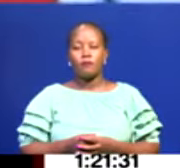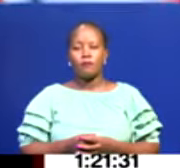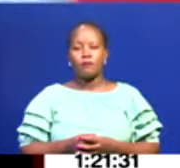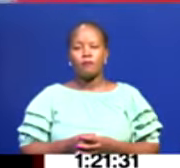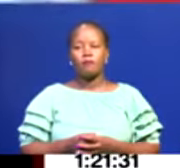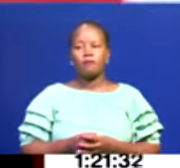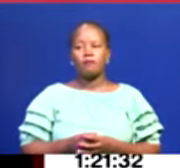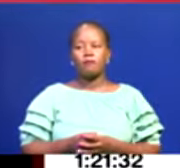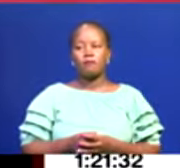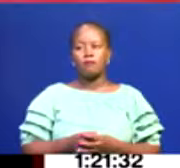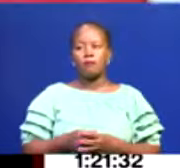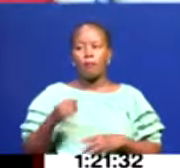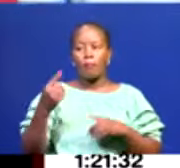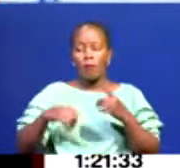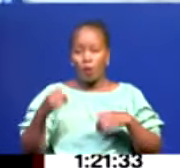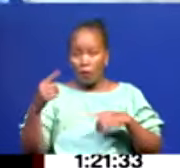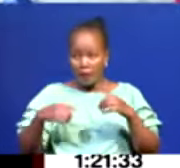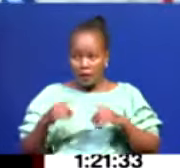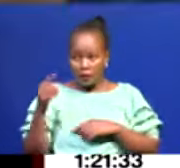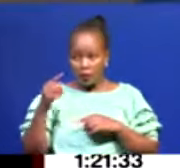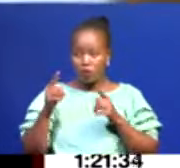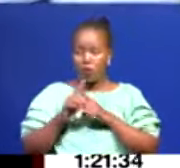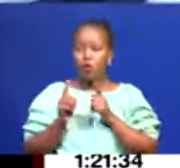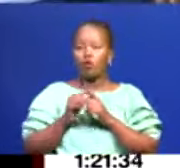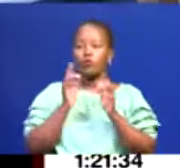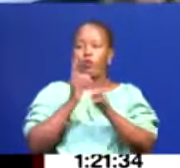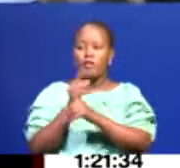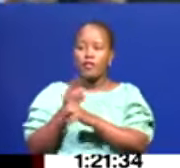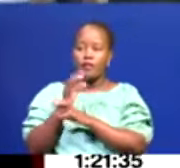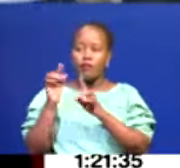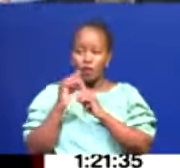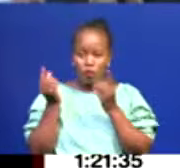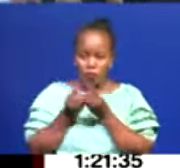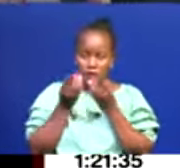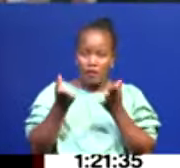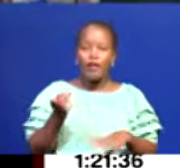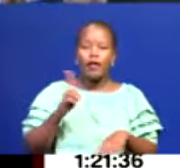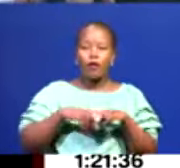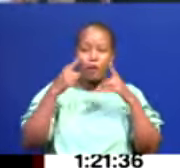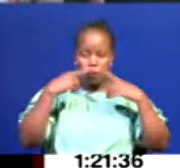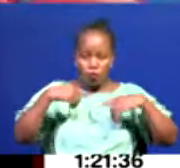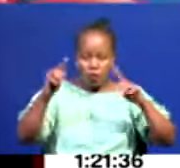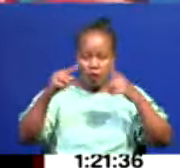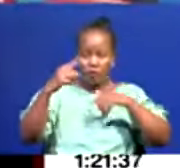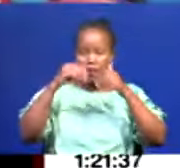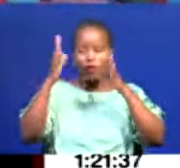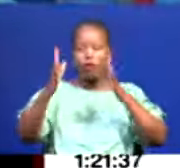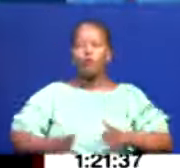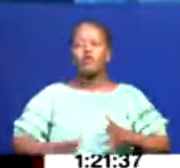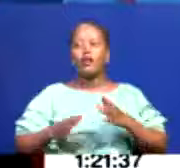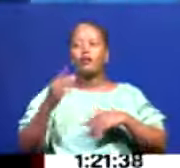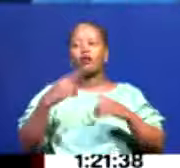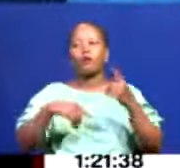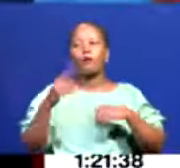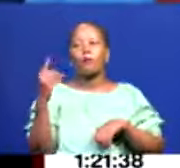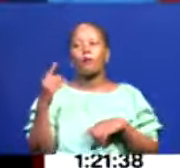After much competition and awards in the several categories, it was time to announce the overall winners of the competition in the festival.